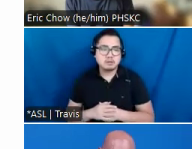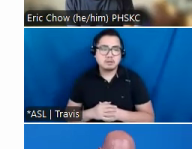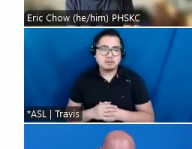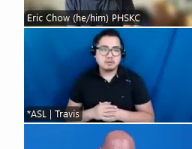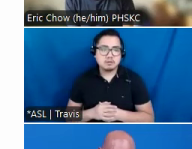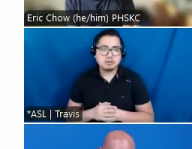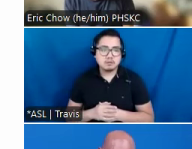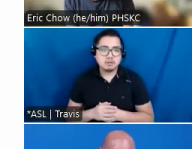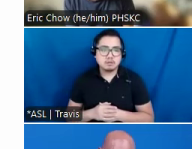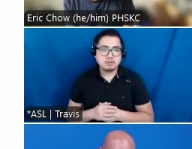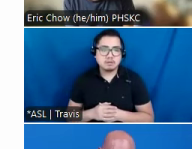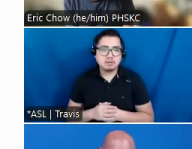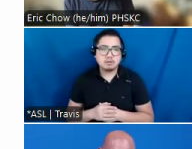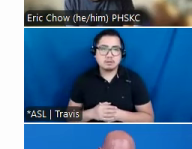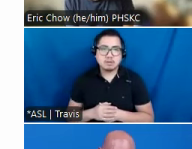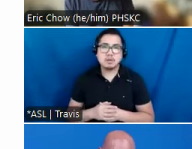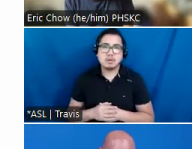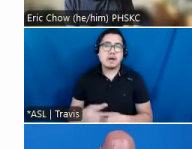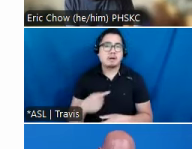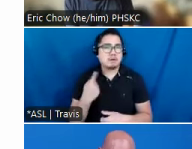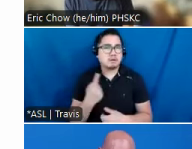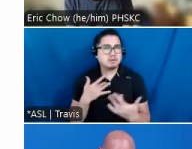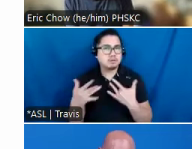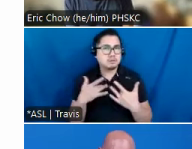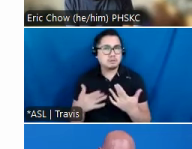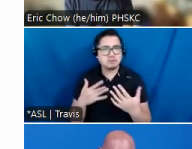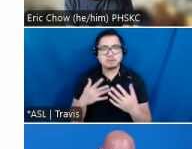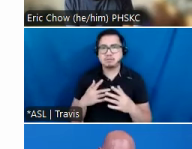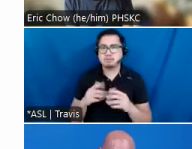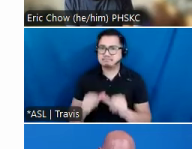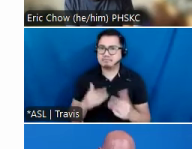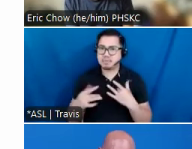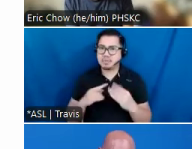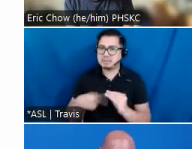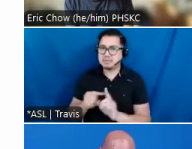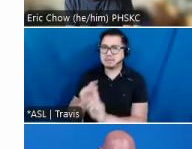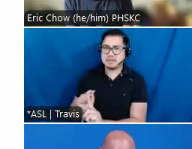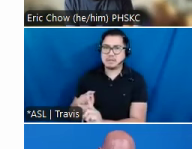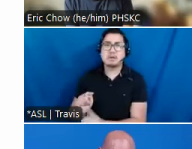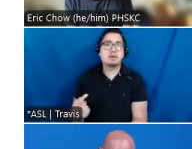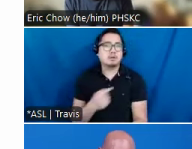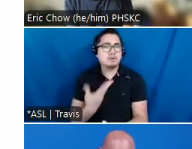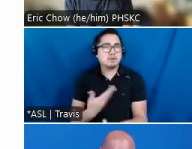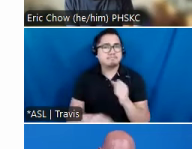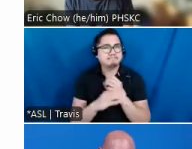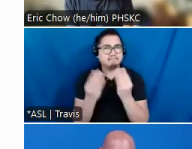continue to be worried about. This is why we continue to try to promote these important